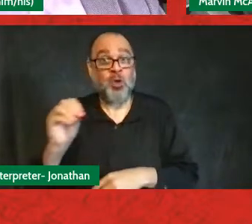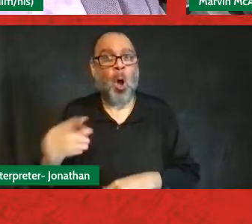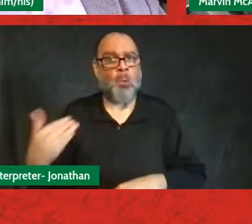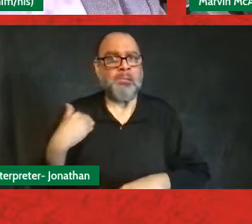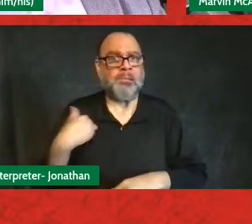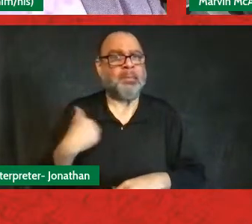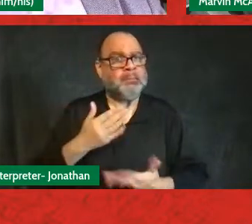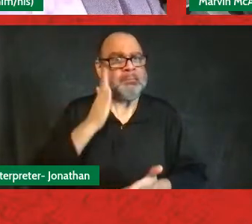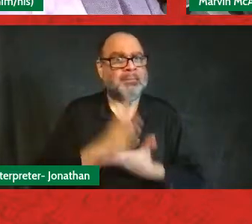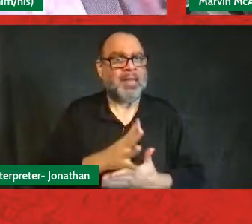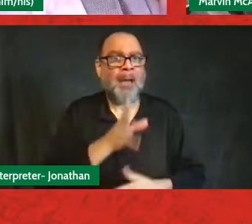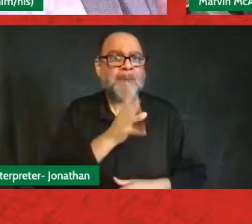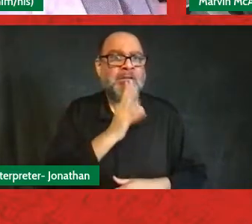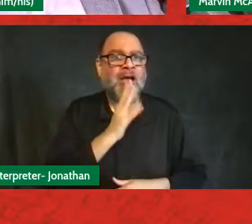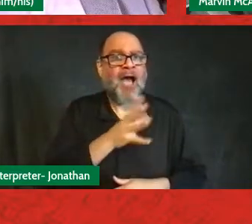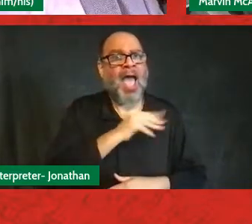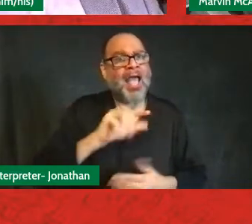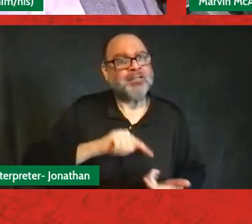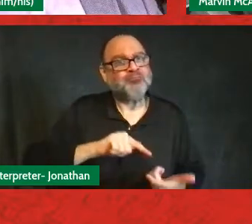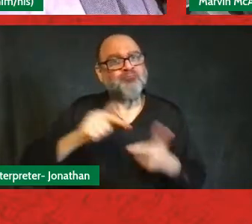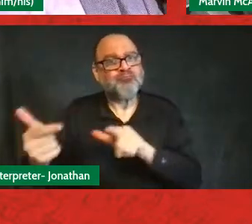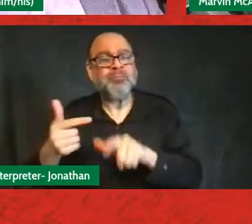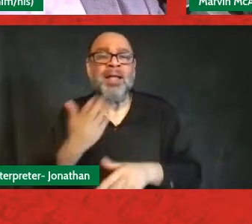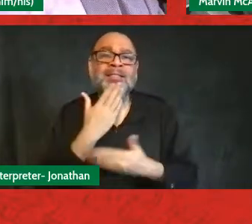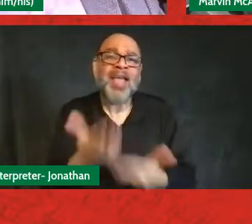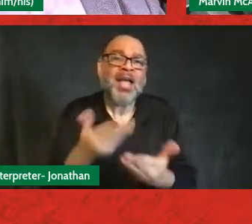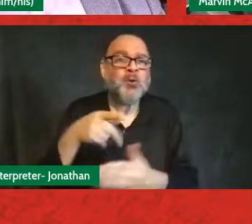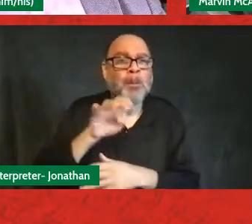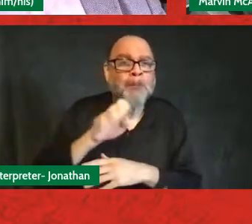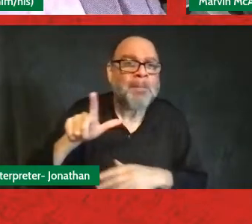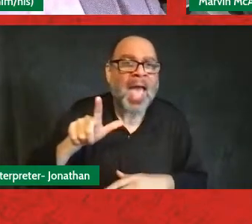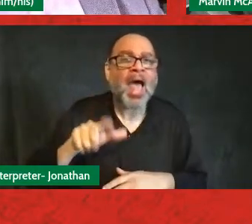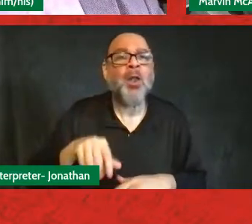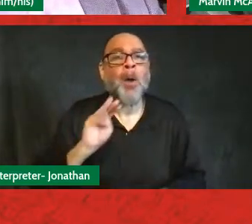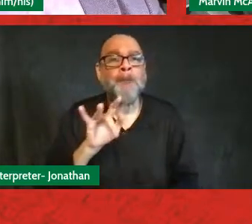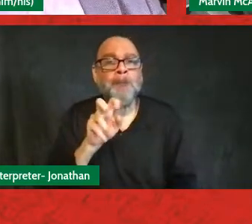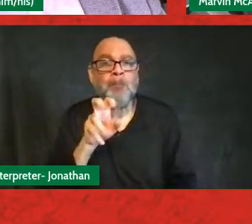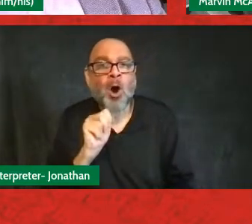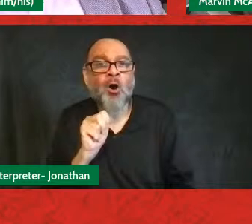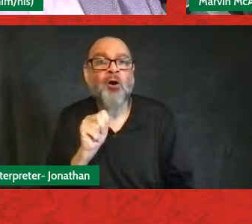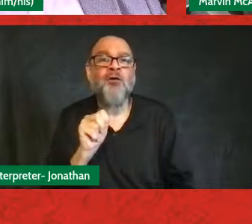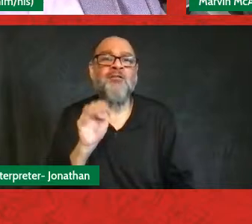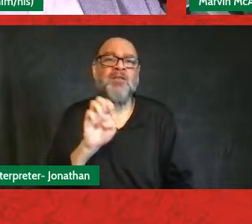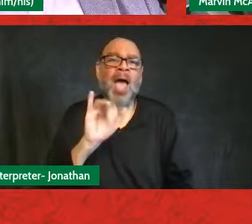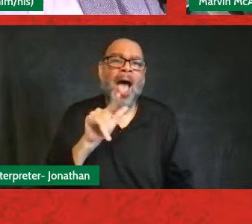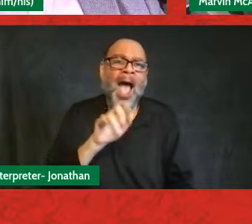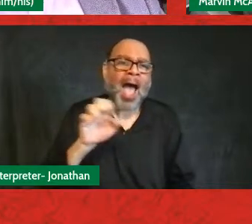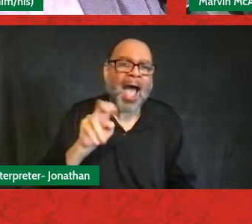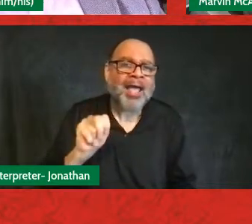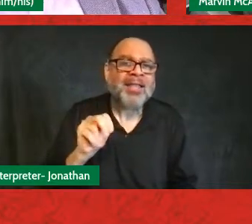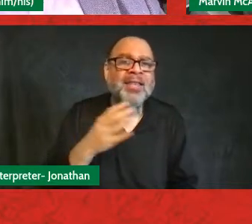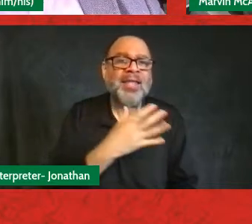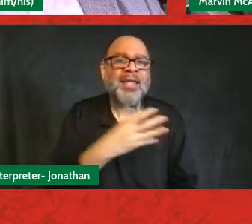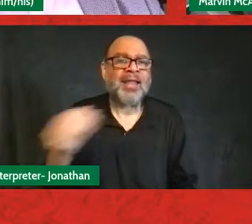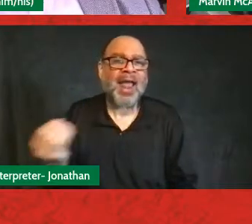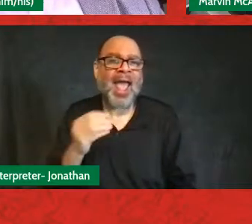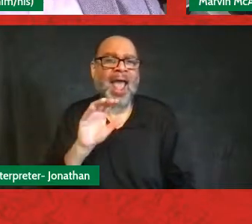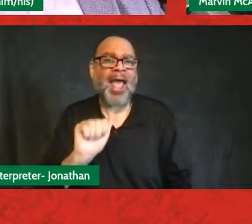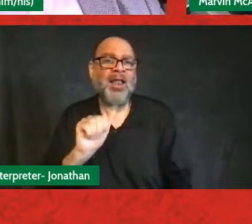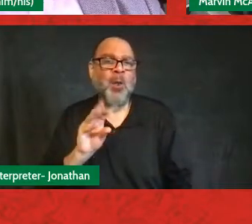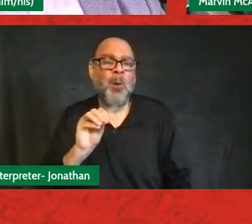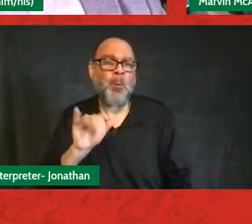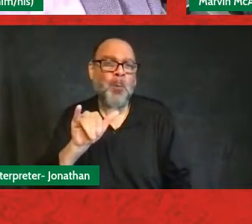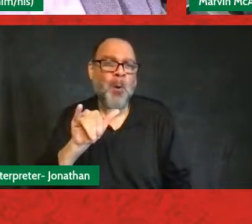to Erich. And I want to thank you as a panel, Marvin, Eileen, and Awoye, for just thank making this amazing,